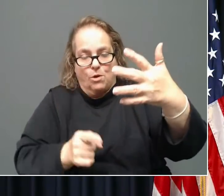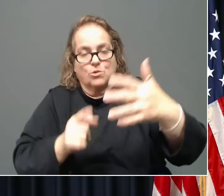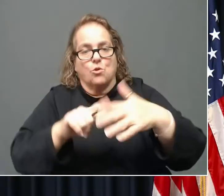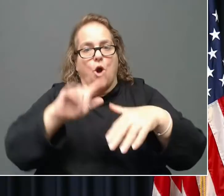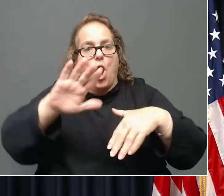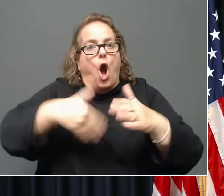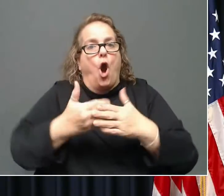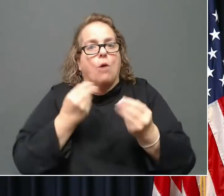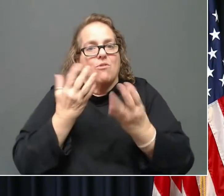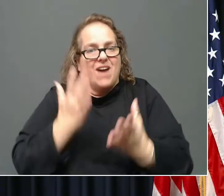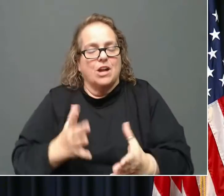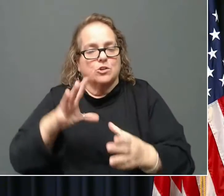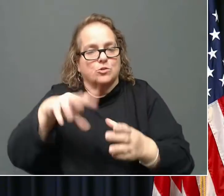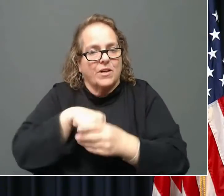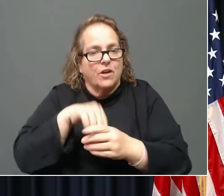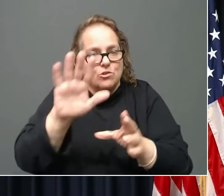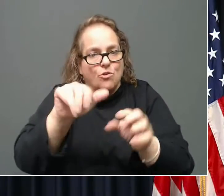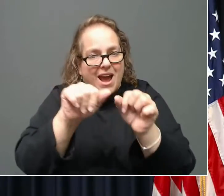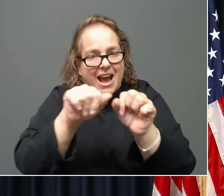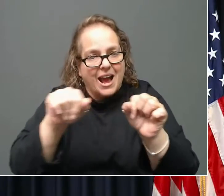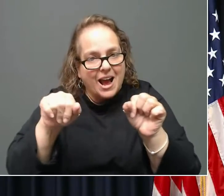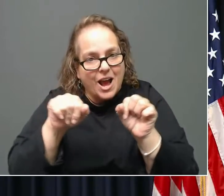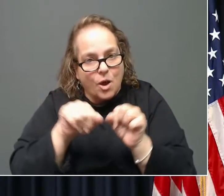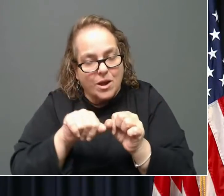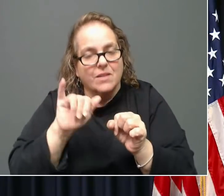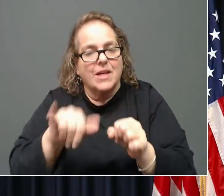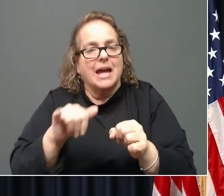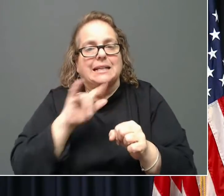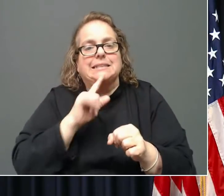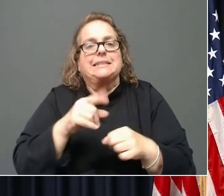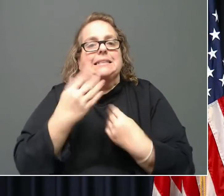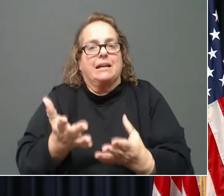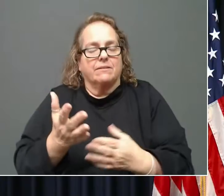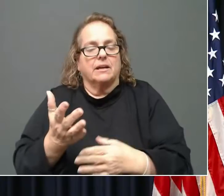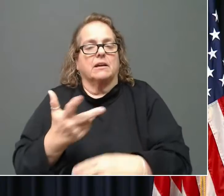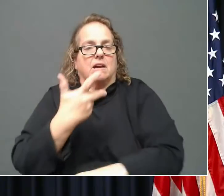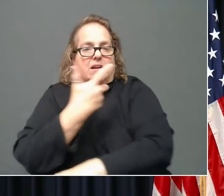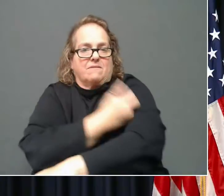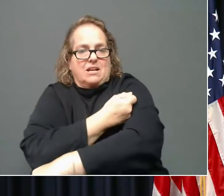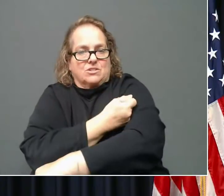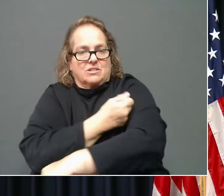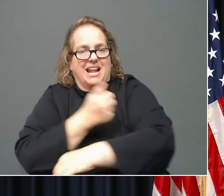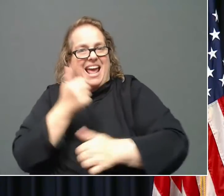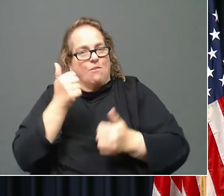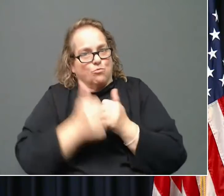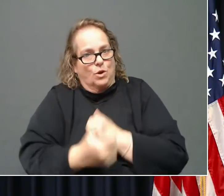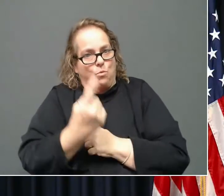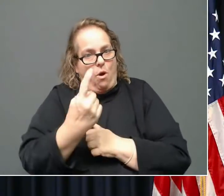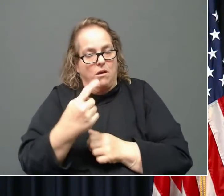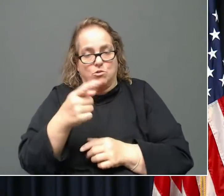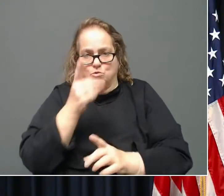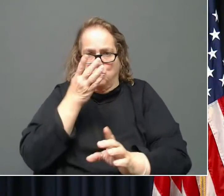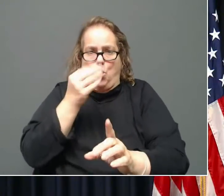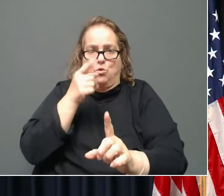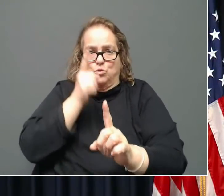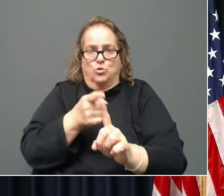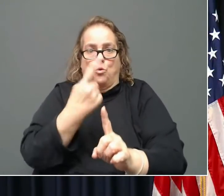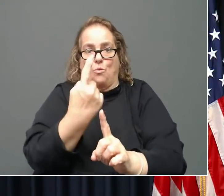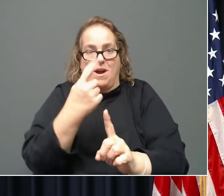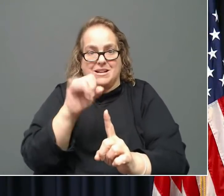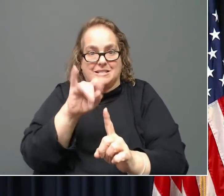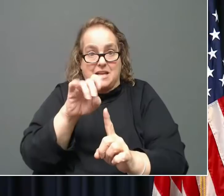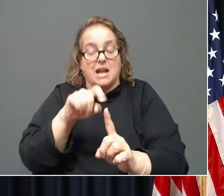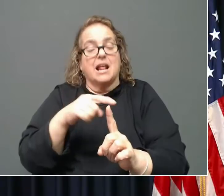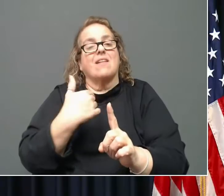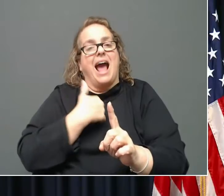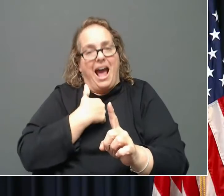area that is giving these COVID-19 vaccines, every single one. And at least our rationale to date